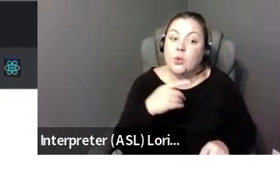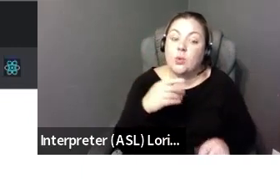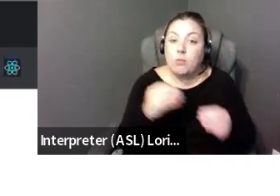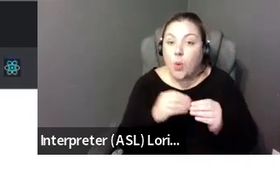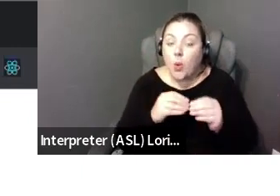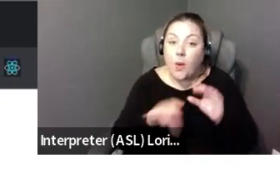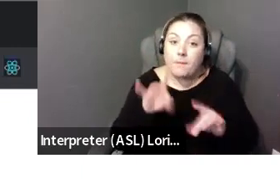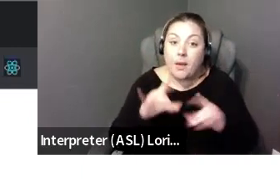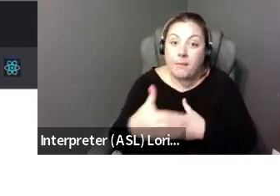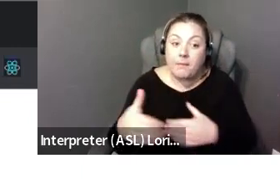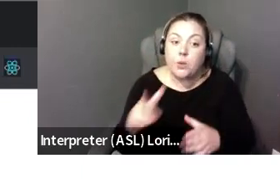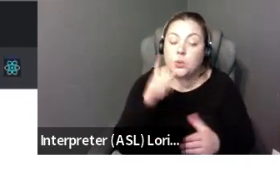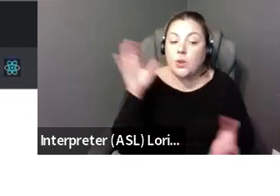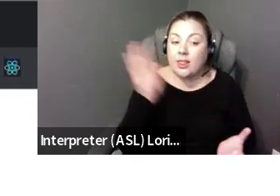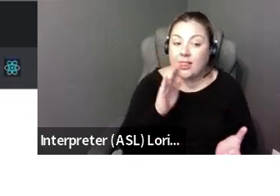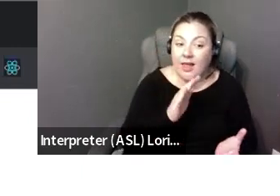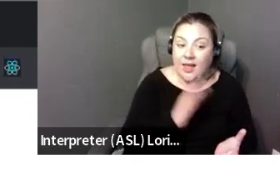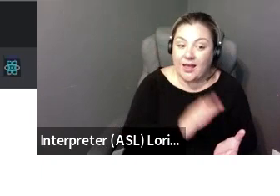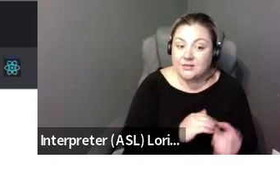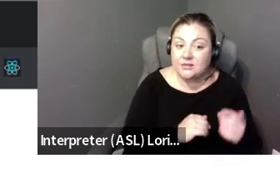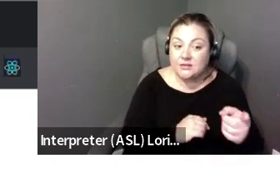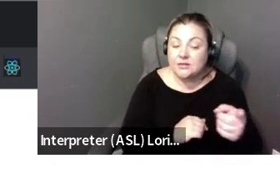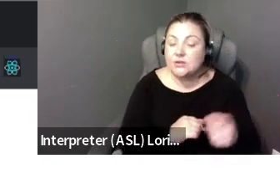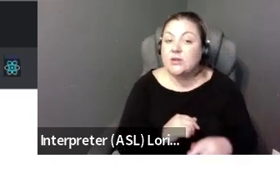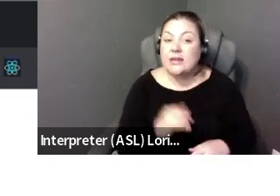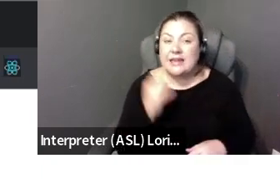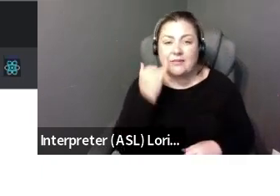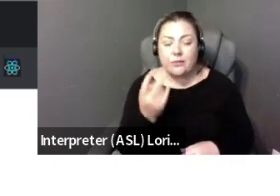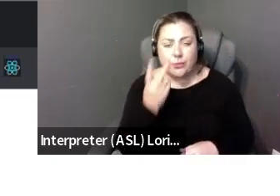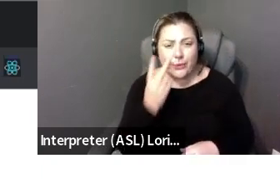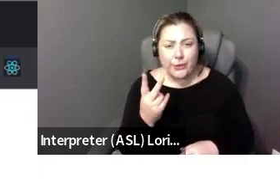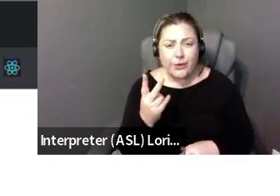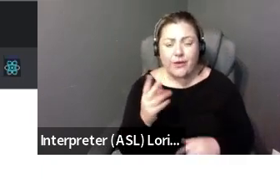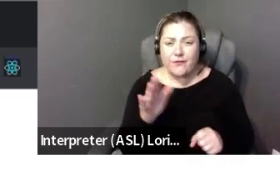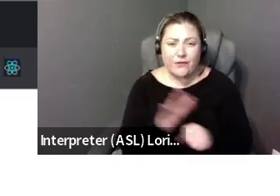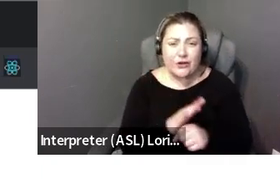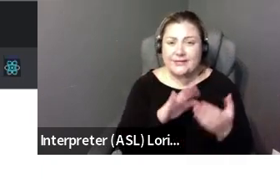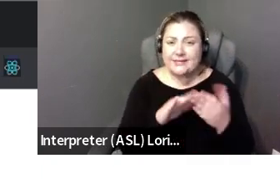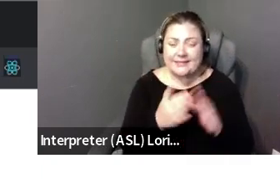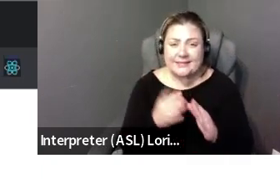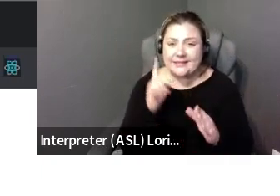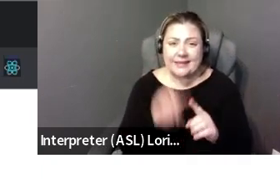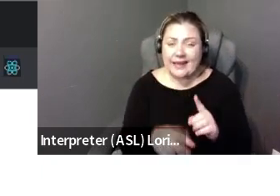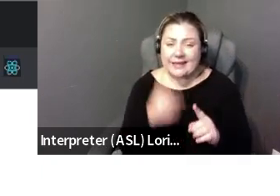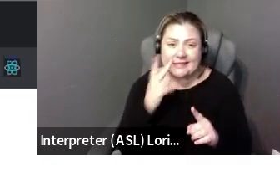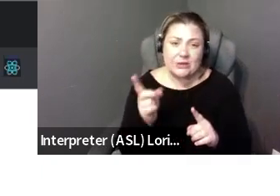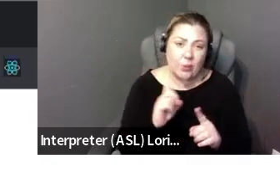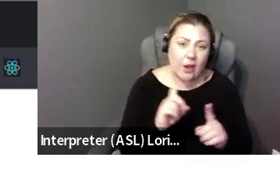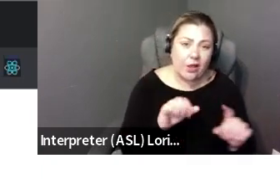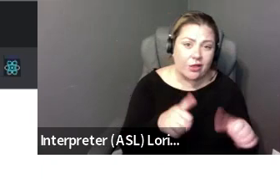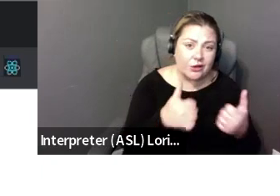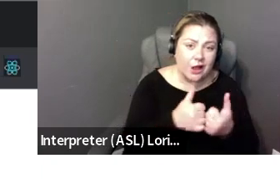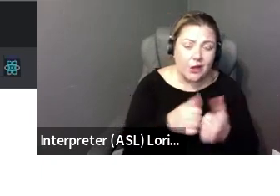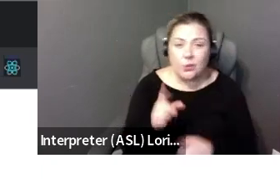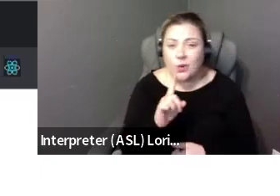individual pockets of success and challenges that specific neighborhoods or regions are facing. We also tried